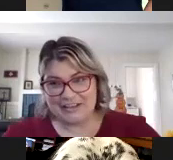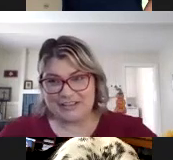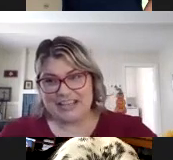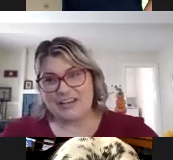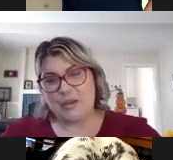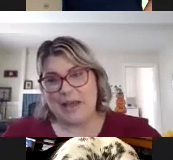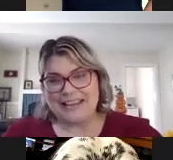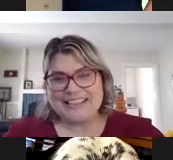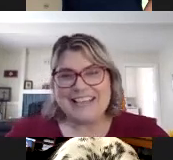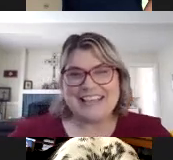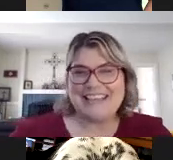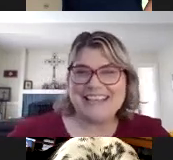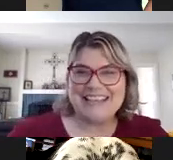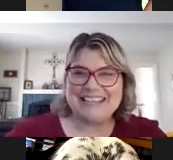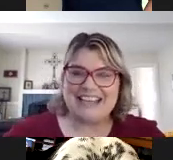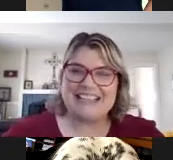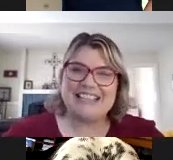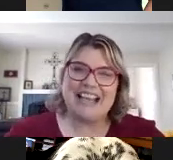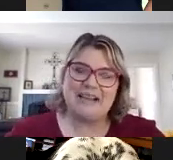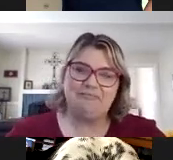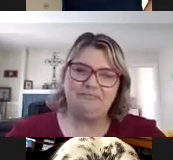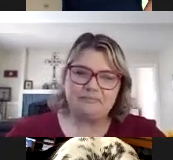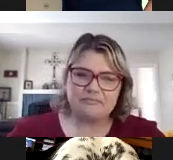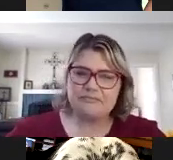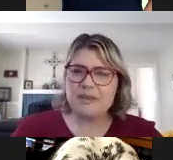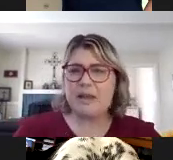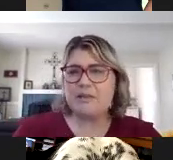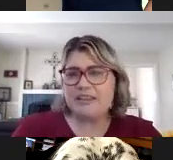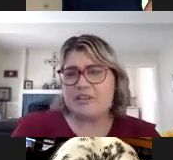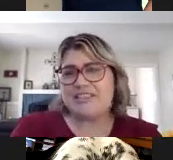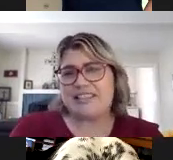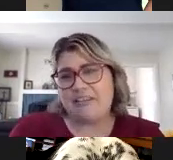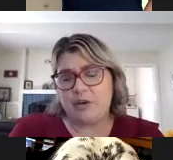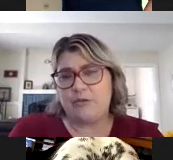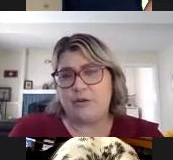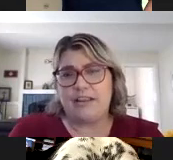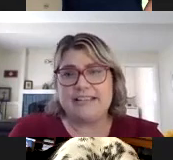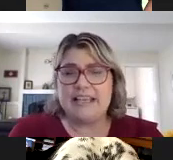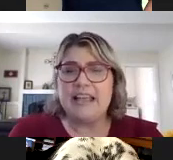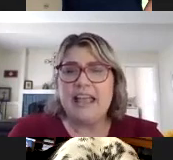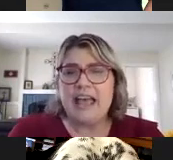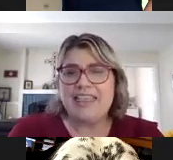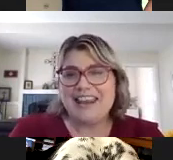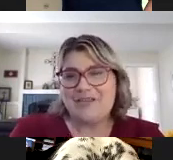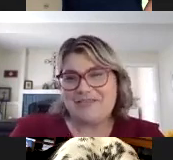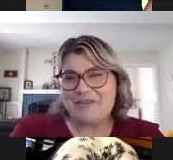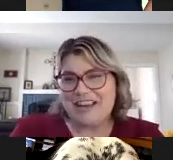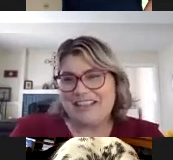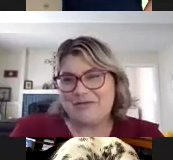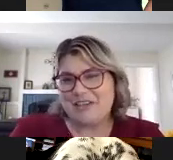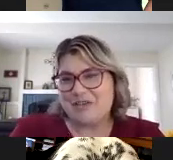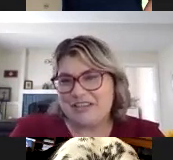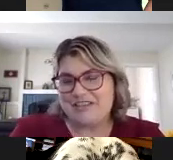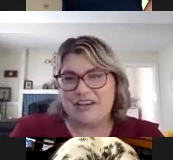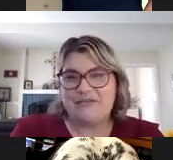parties that you'll see on the ballot in Texas might believe, but just to kind of give an overall idea. And then I want to provide